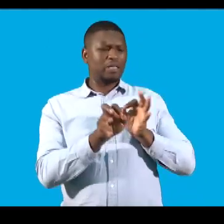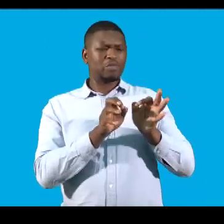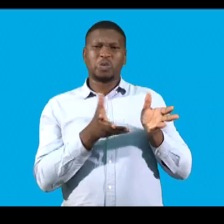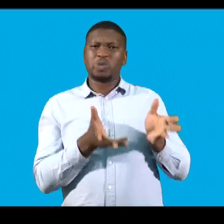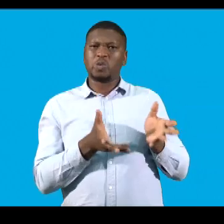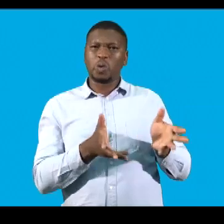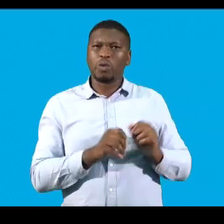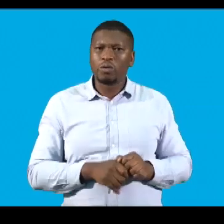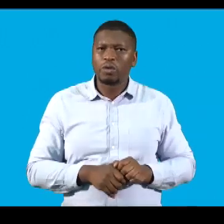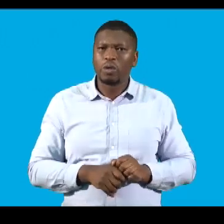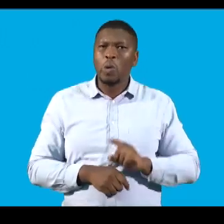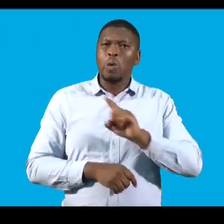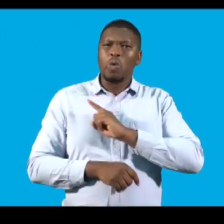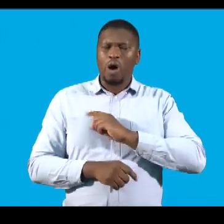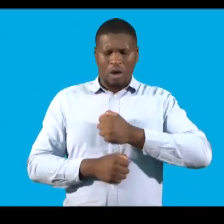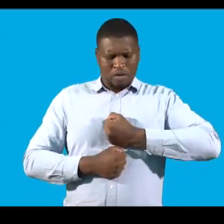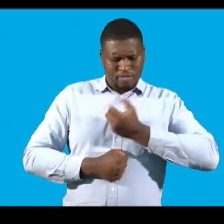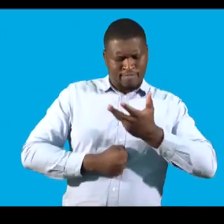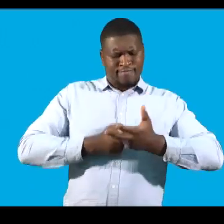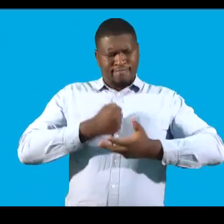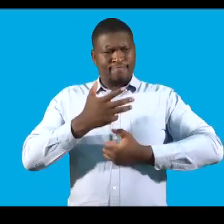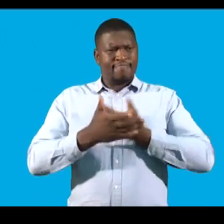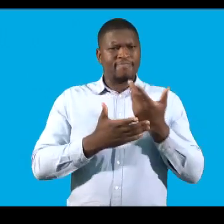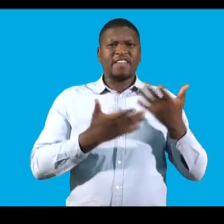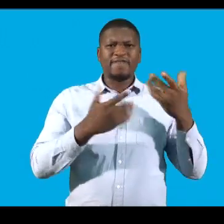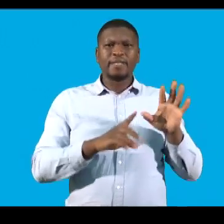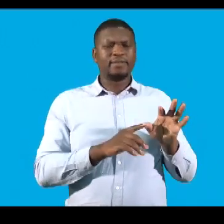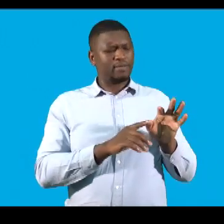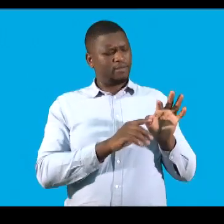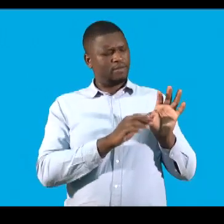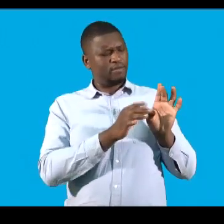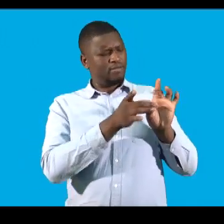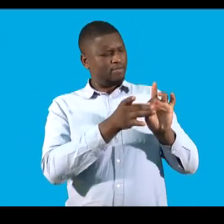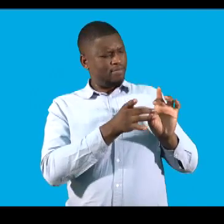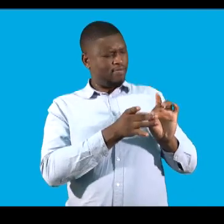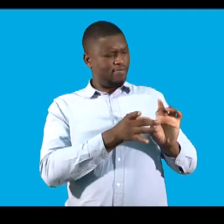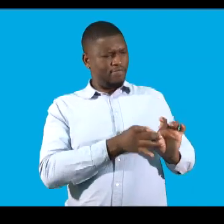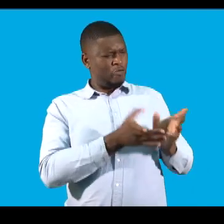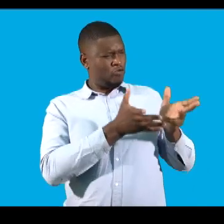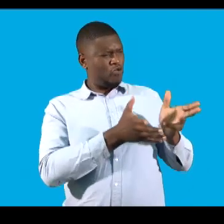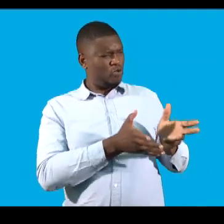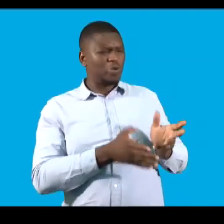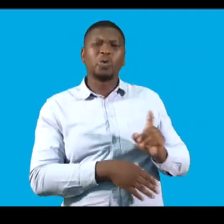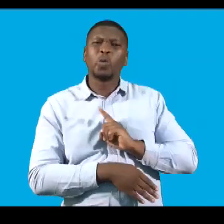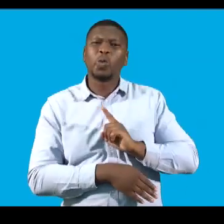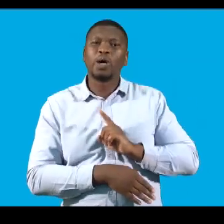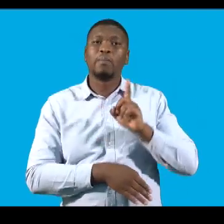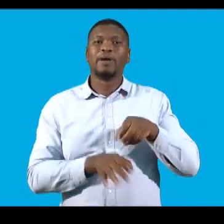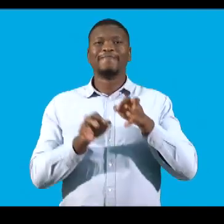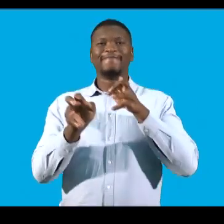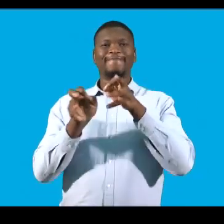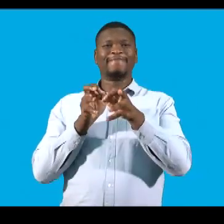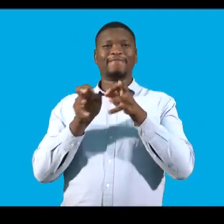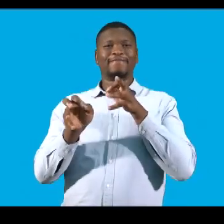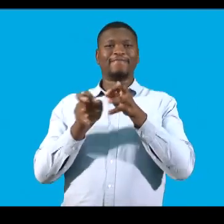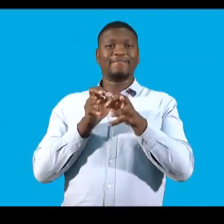the speaker specifically point out these various relationships that people have? Explain